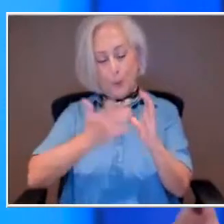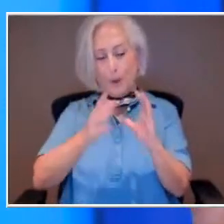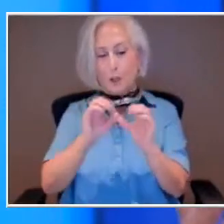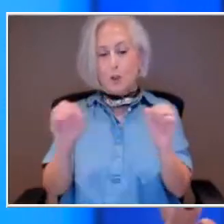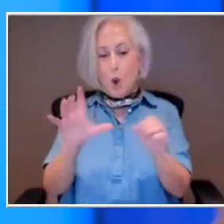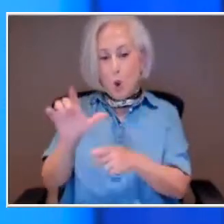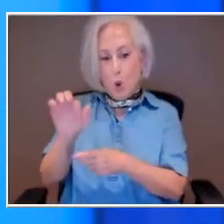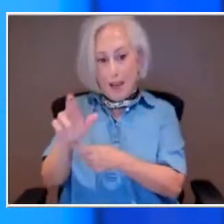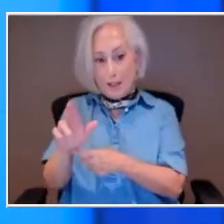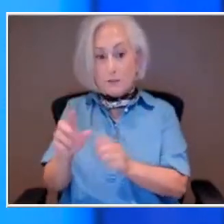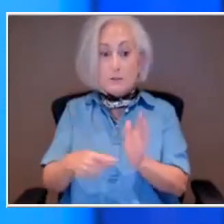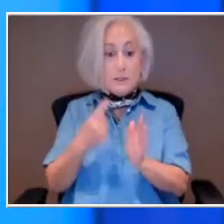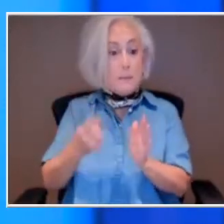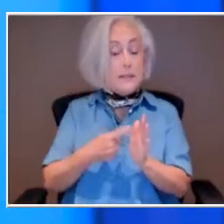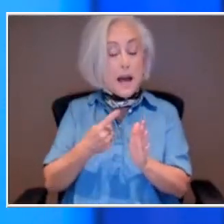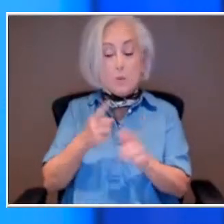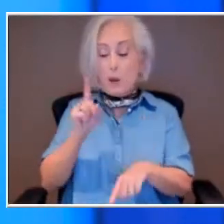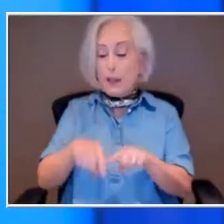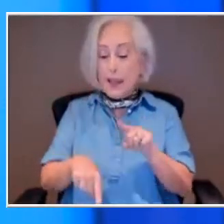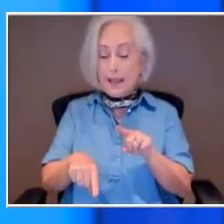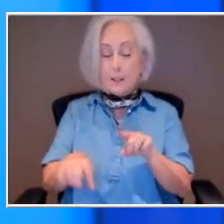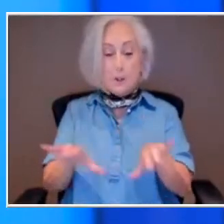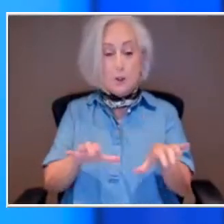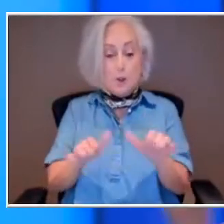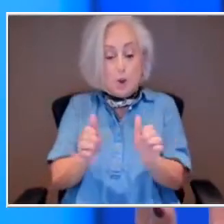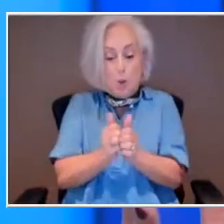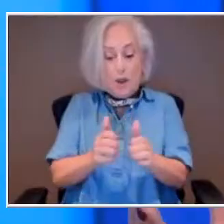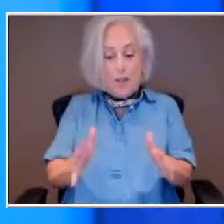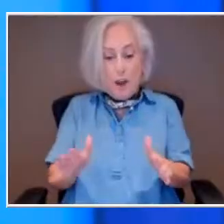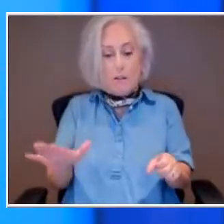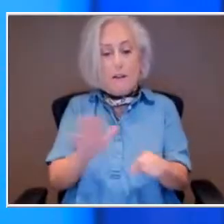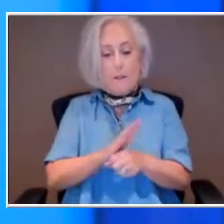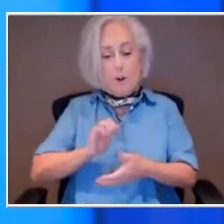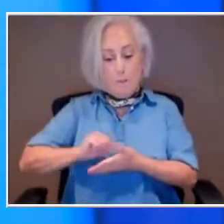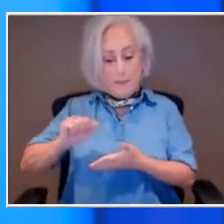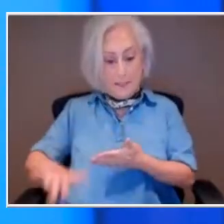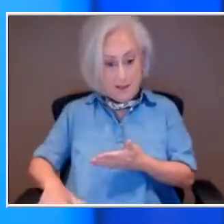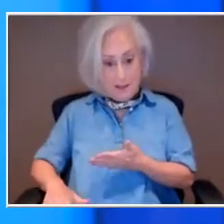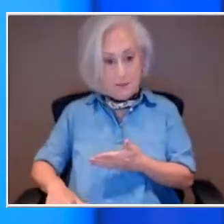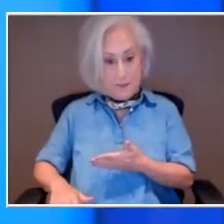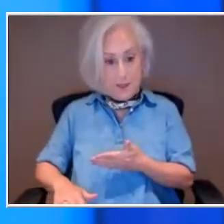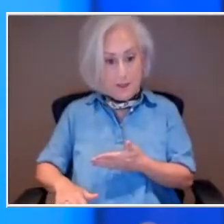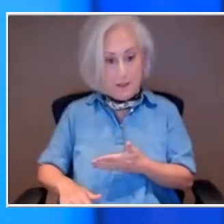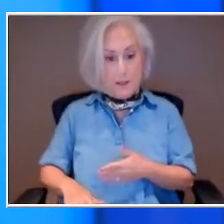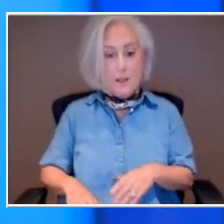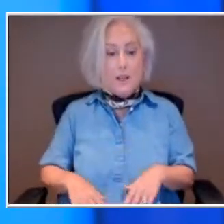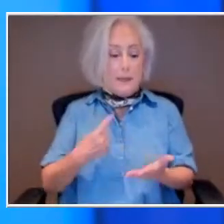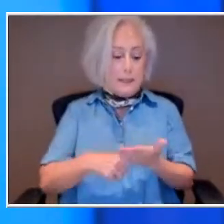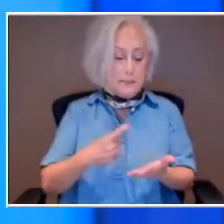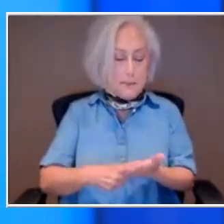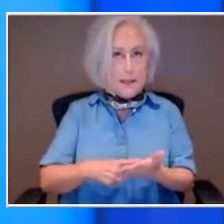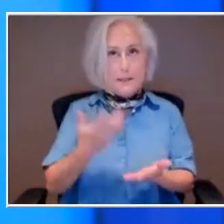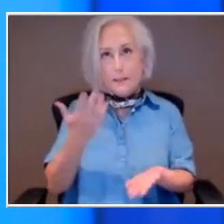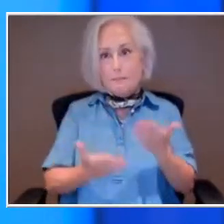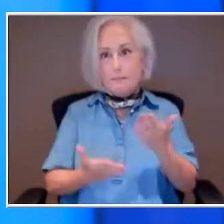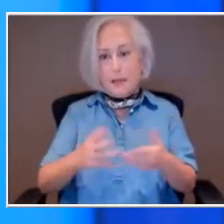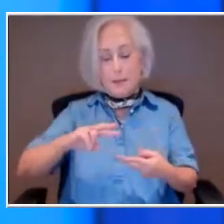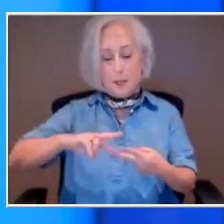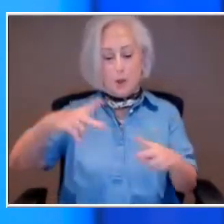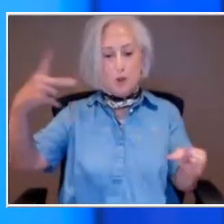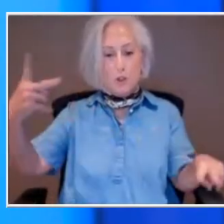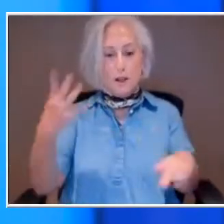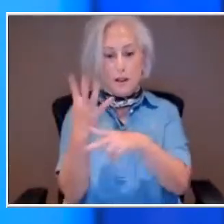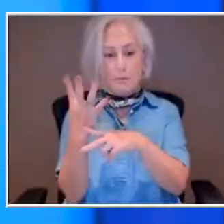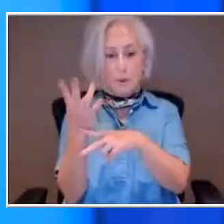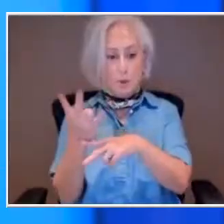There's other nuances that we also have to think about, and that comes up in the consultation: genetic mutations,